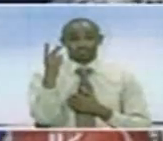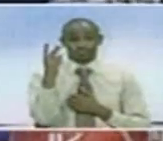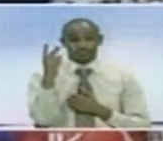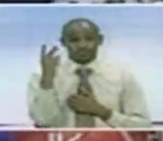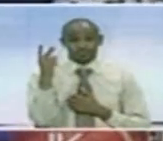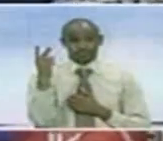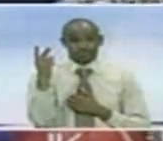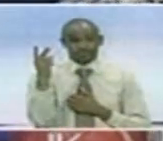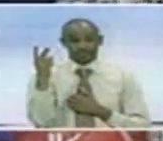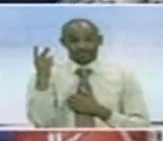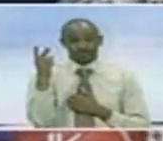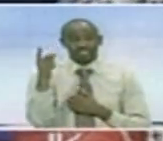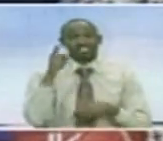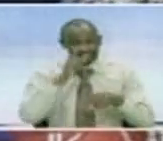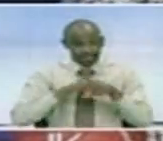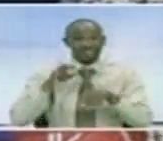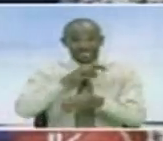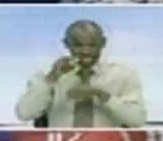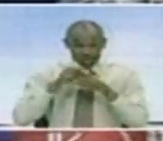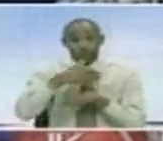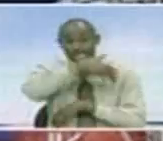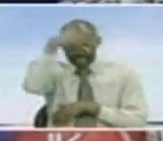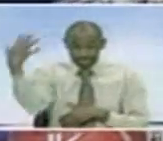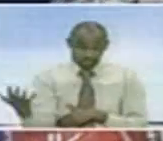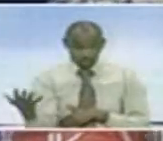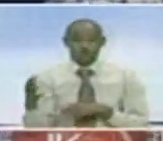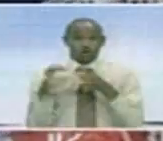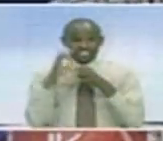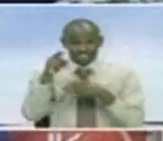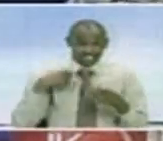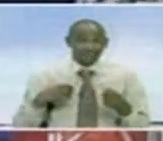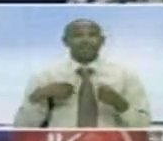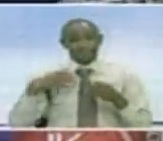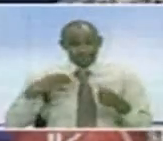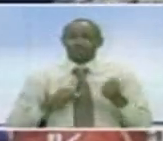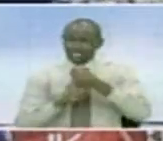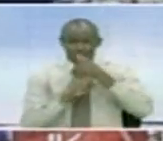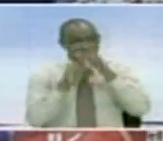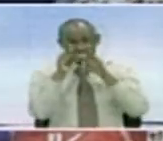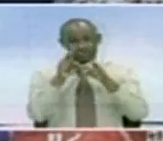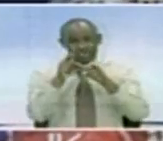when the National Rainbow Coalition was overwhelmingly supported by Kenya